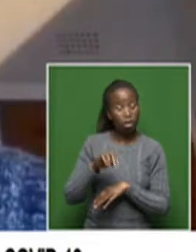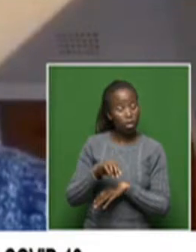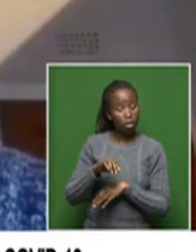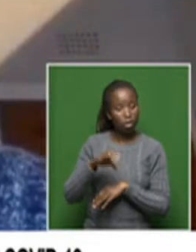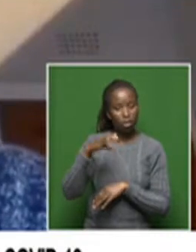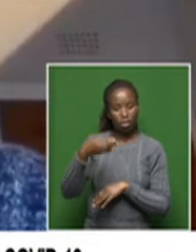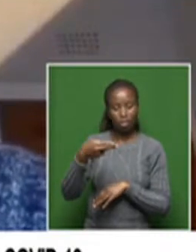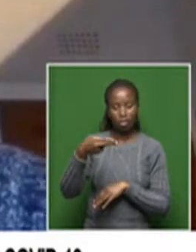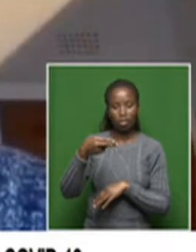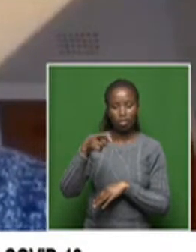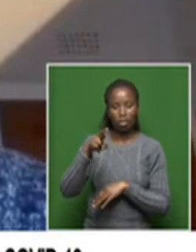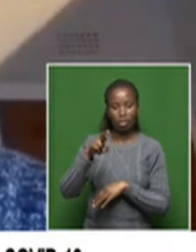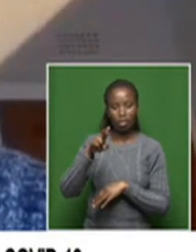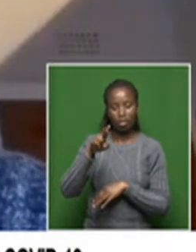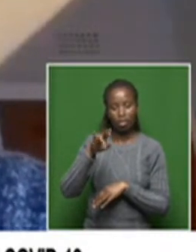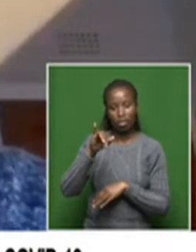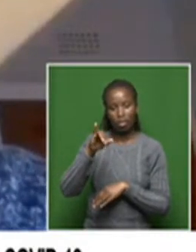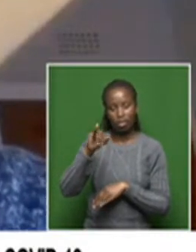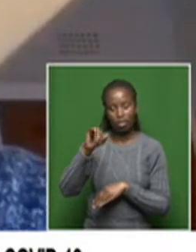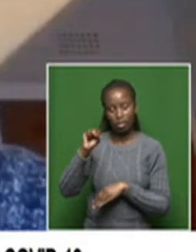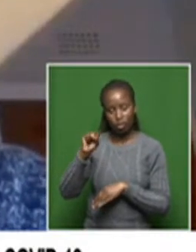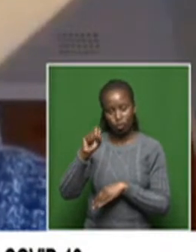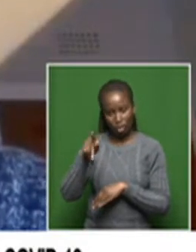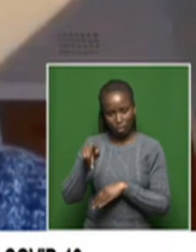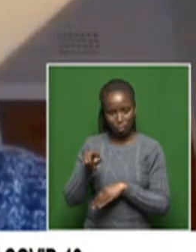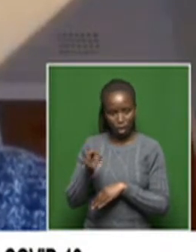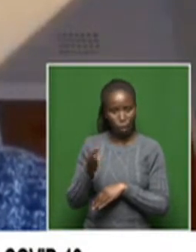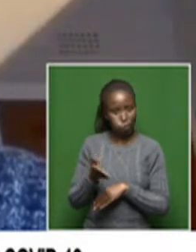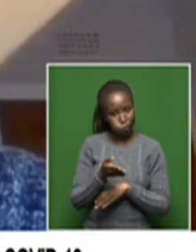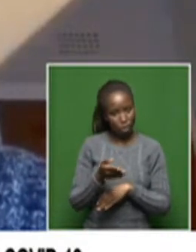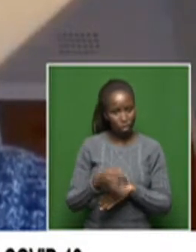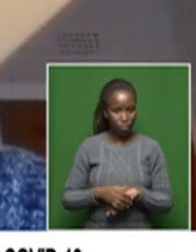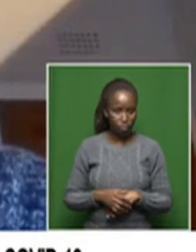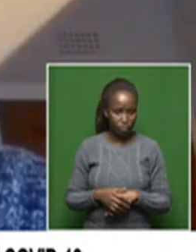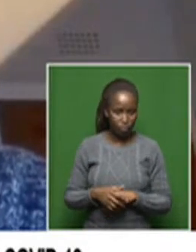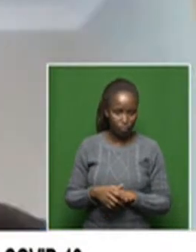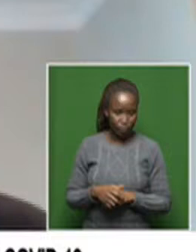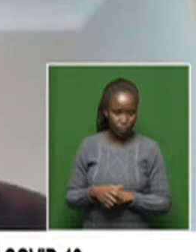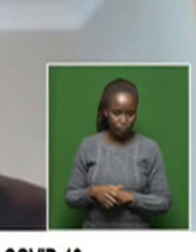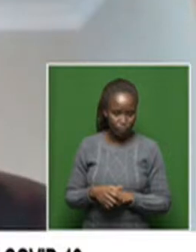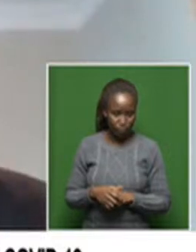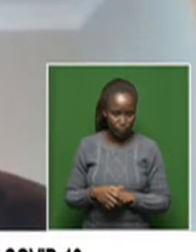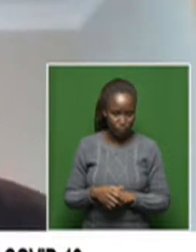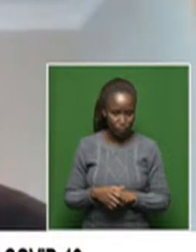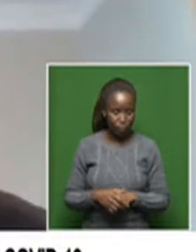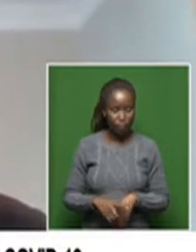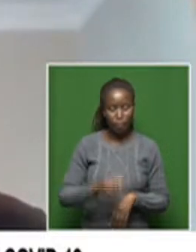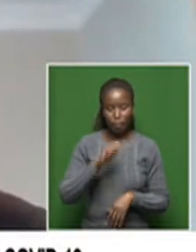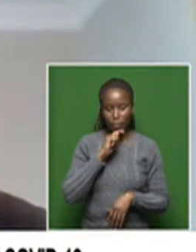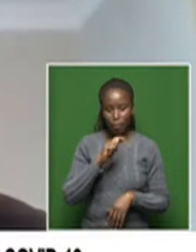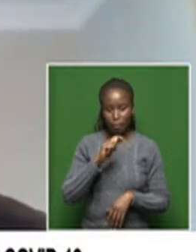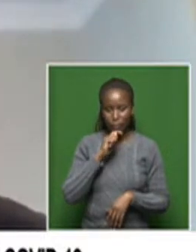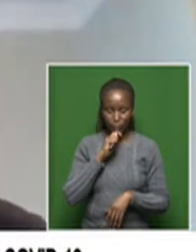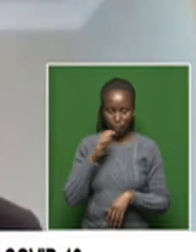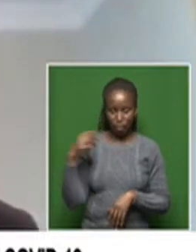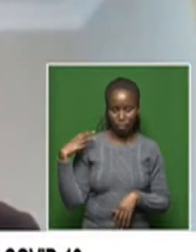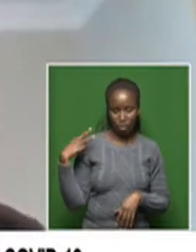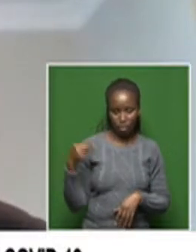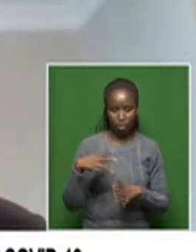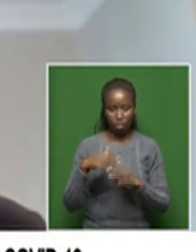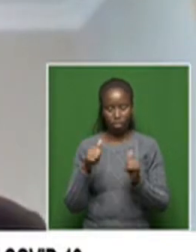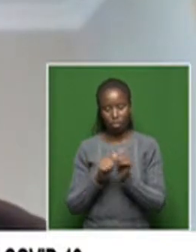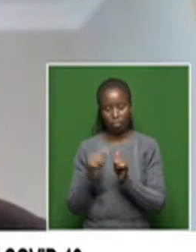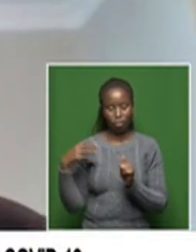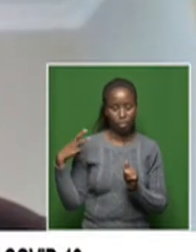Hi, Dr. Crisp, I see you're ready. Dr. Crisp, please, the floor is yours. Morning. Good morning, Minister, Deputy Minister, DG,